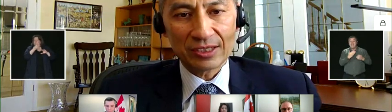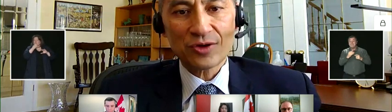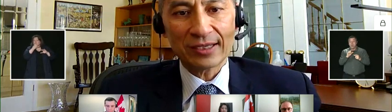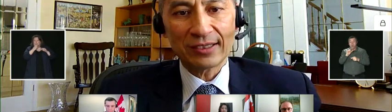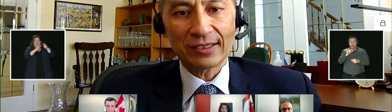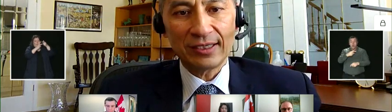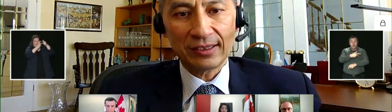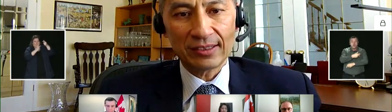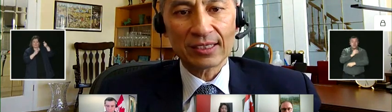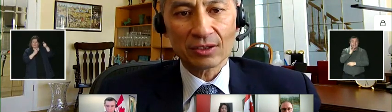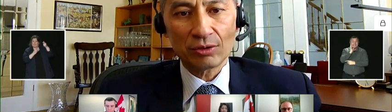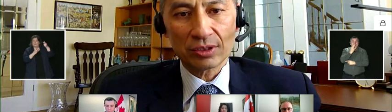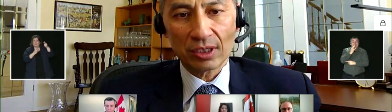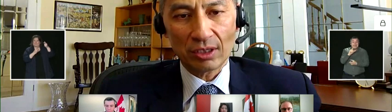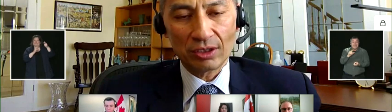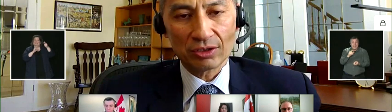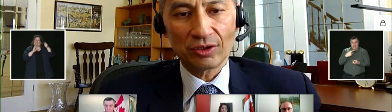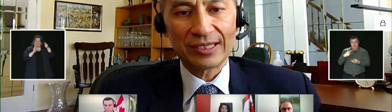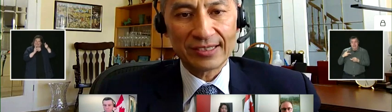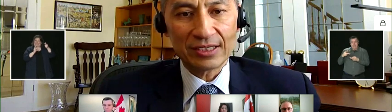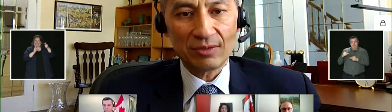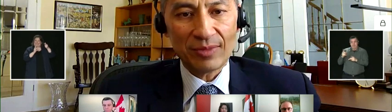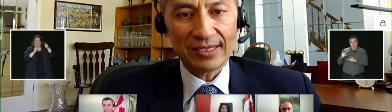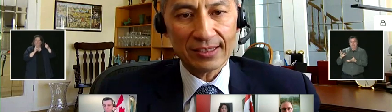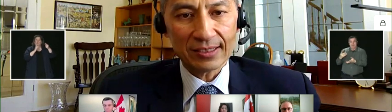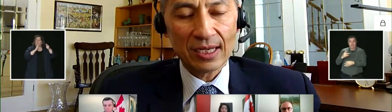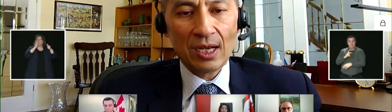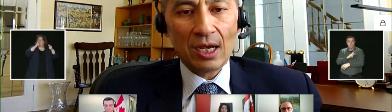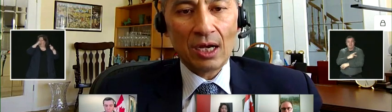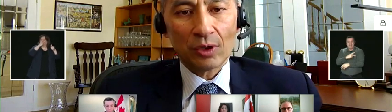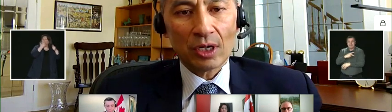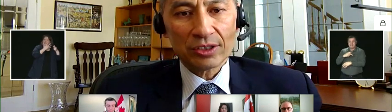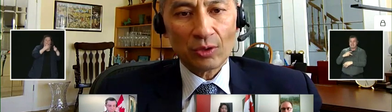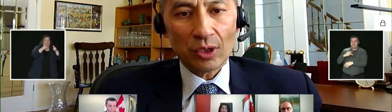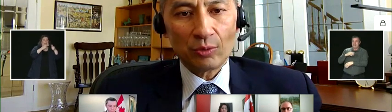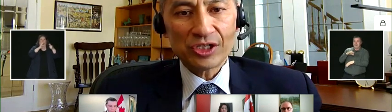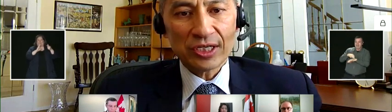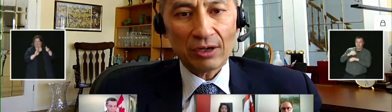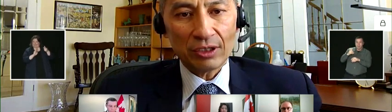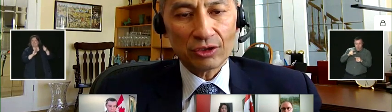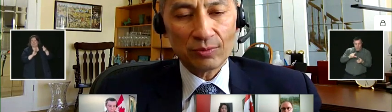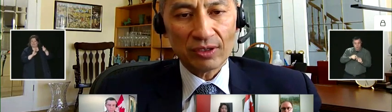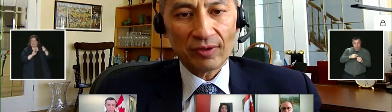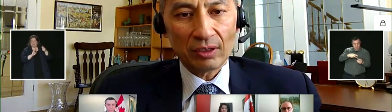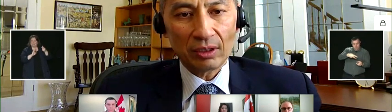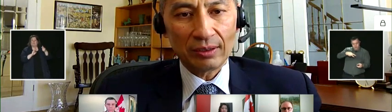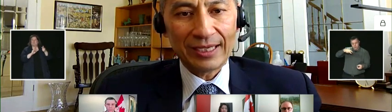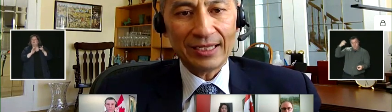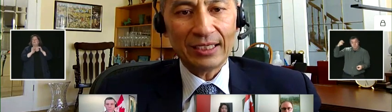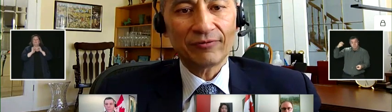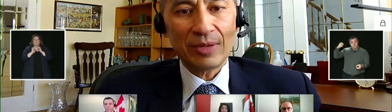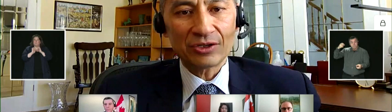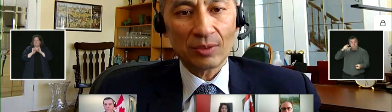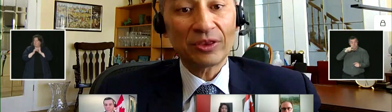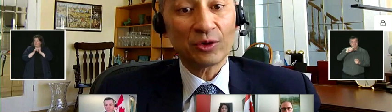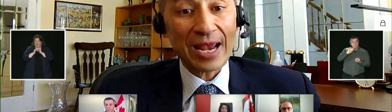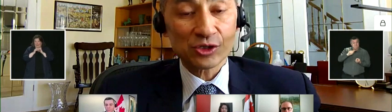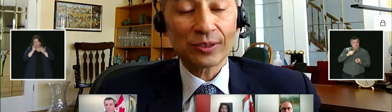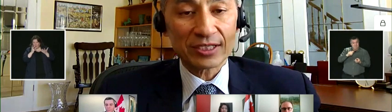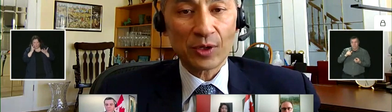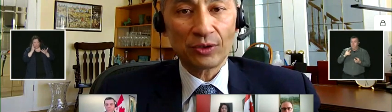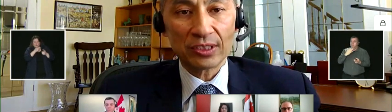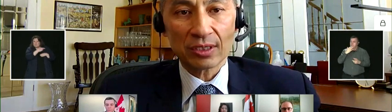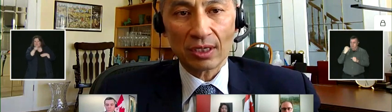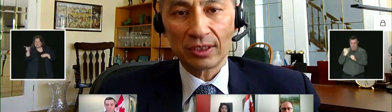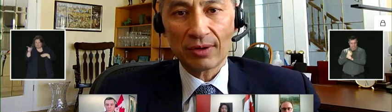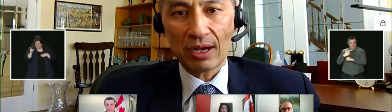in extracting that sixth dose on a sort of consistent basis. We're also reaching out in terms of getting information about their